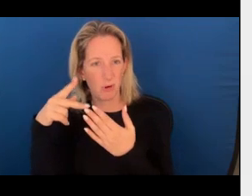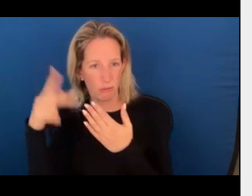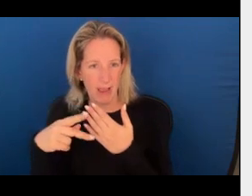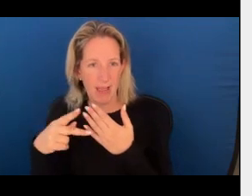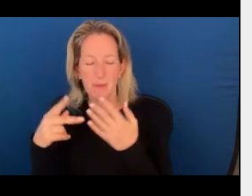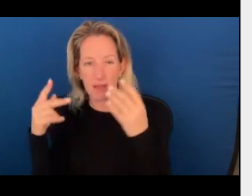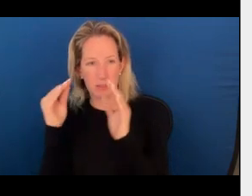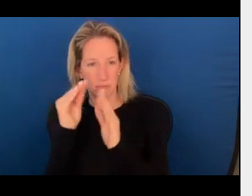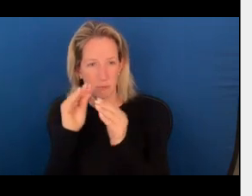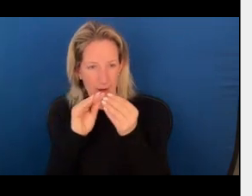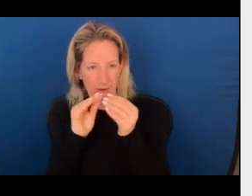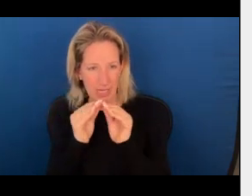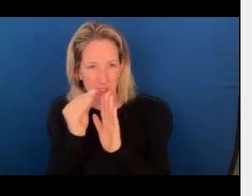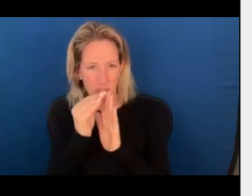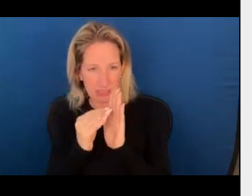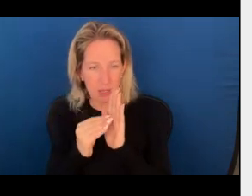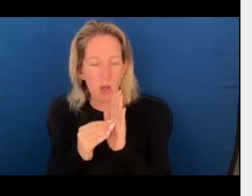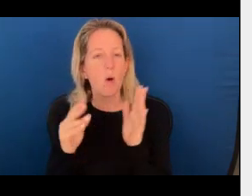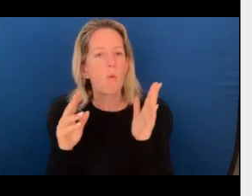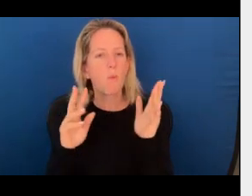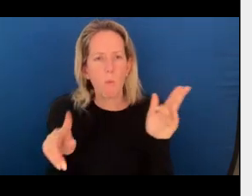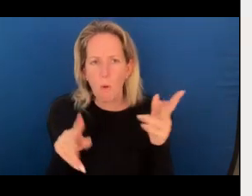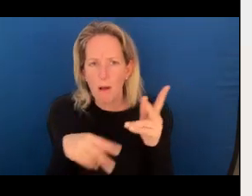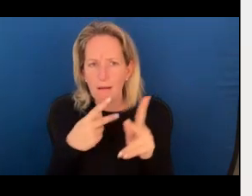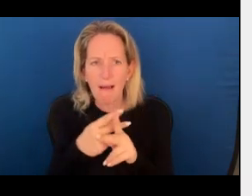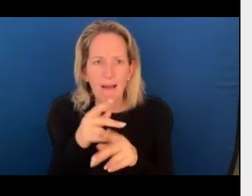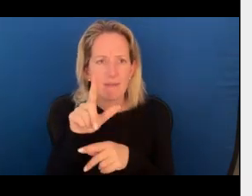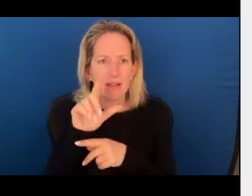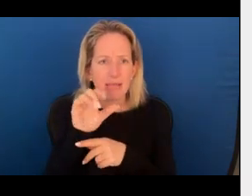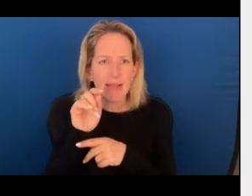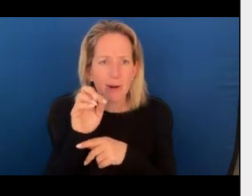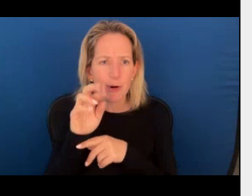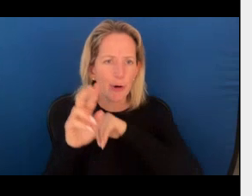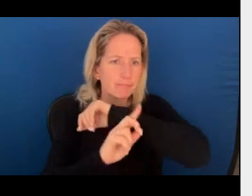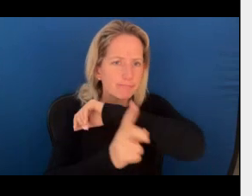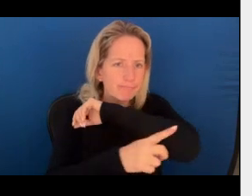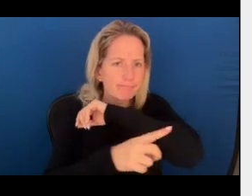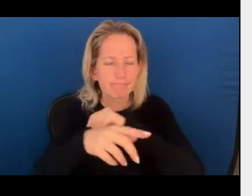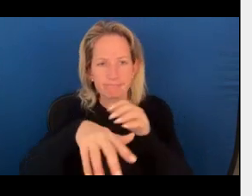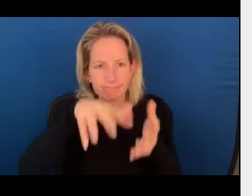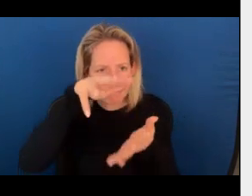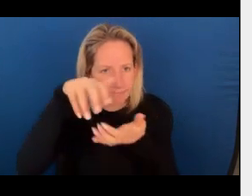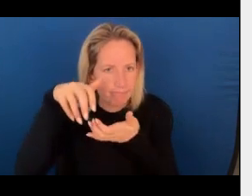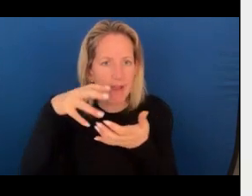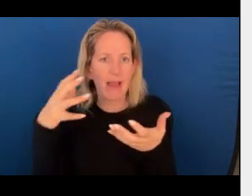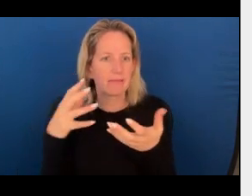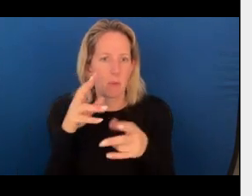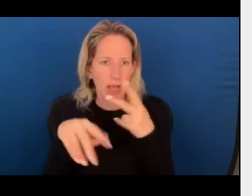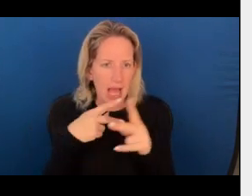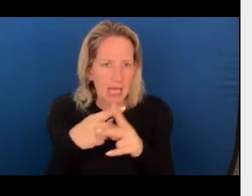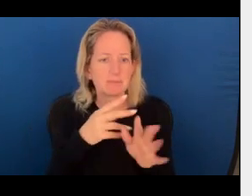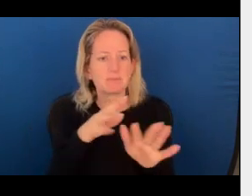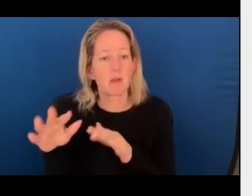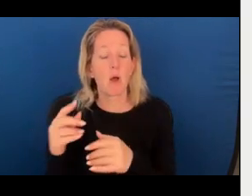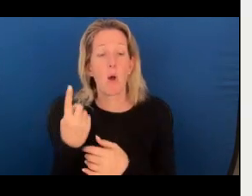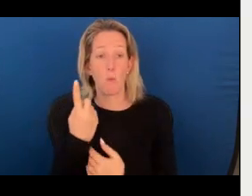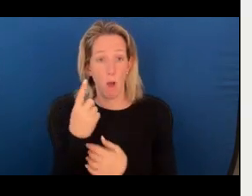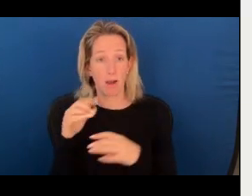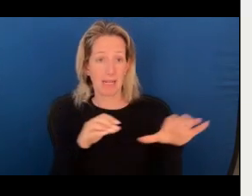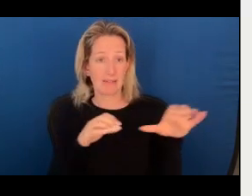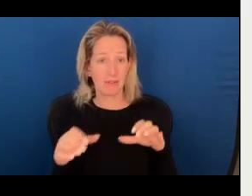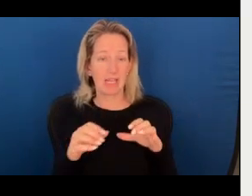litter they're pulling up and what type it is and all that. So in one of these, they do a choose your character, which is fun. So you pick, you